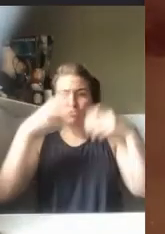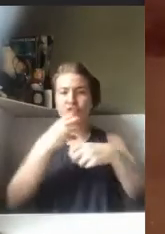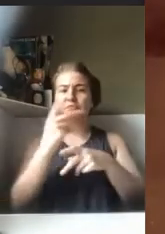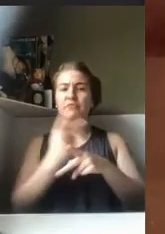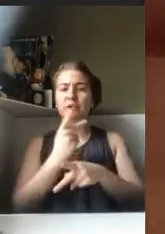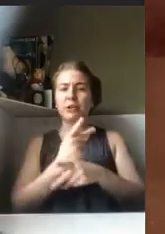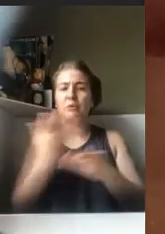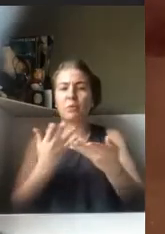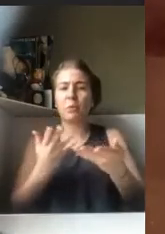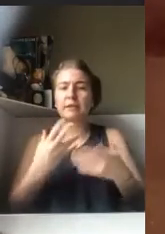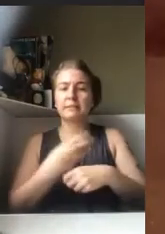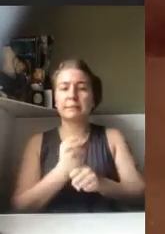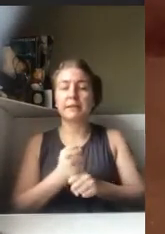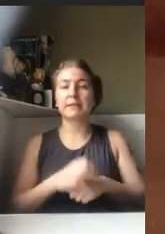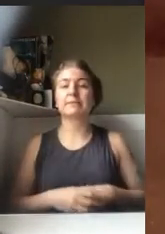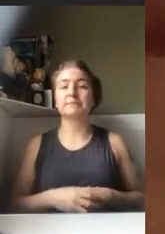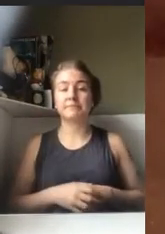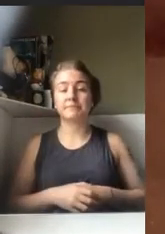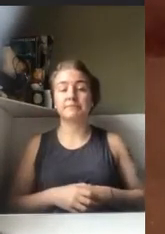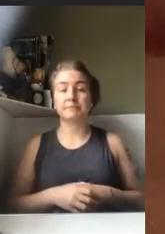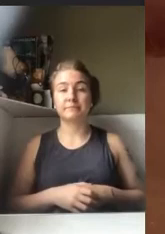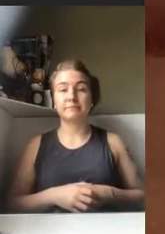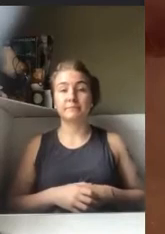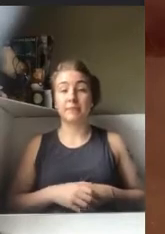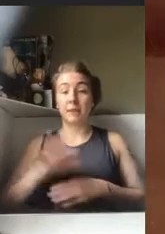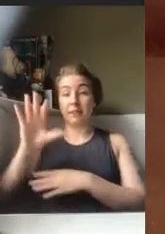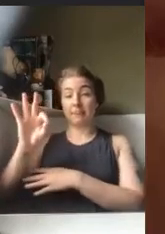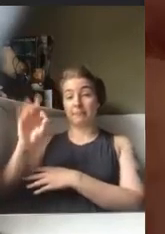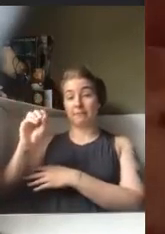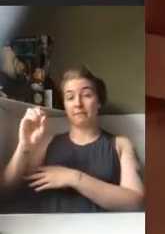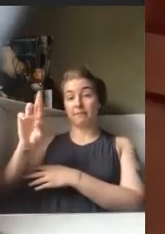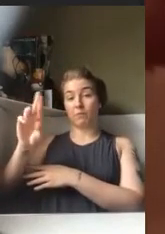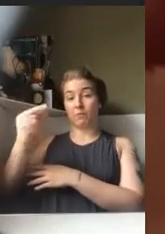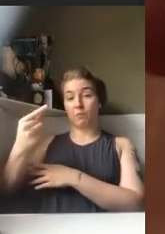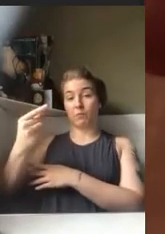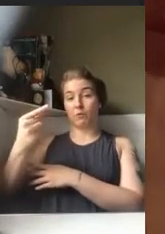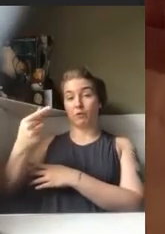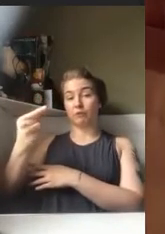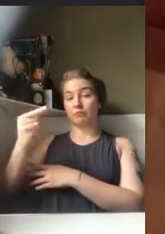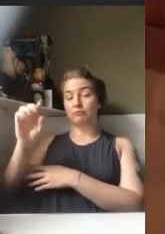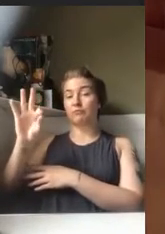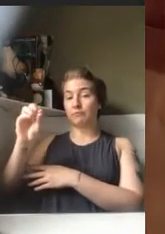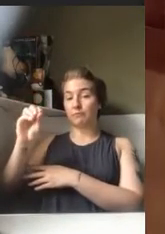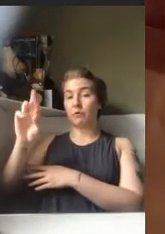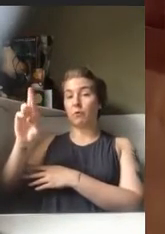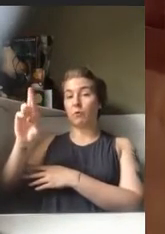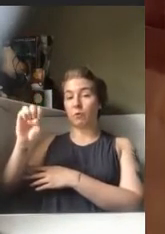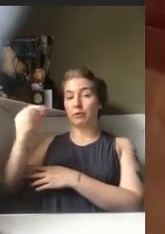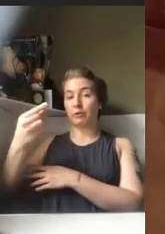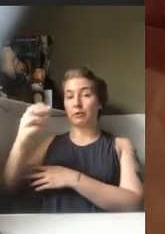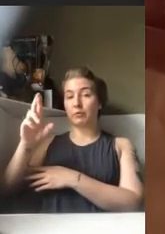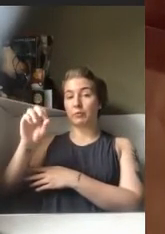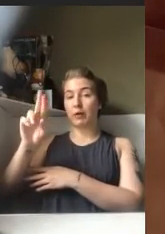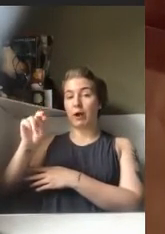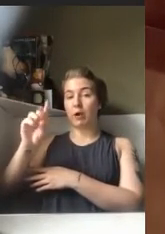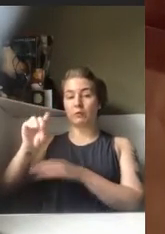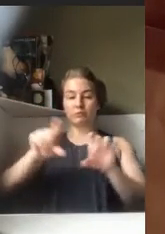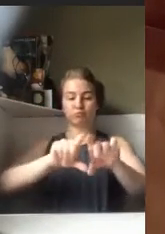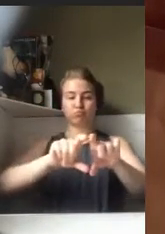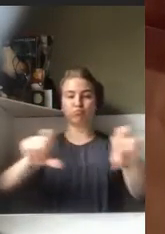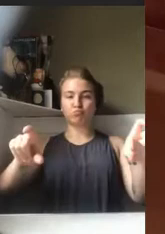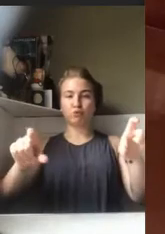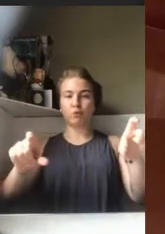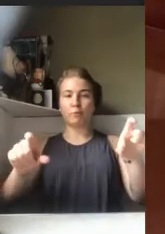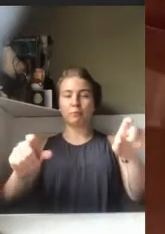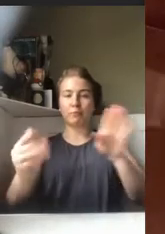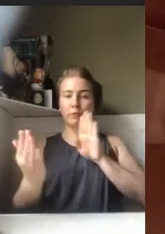In the foreground, that means at the very bottom of my paper, it's also the area that looks the closest to the viewer, will be